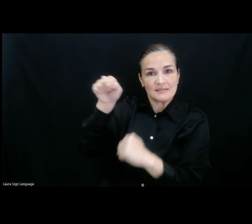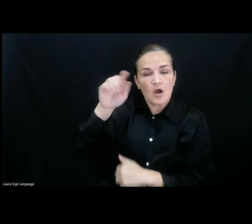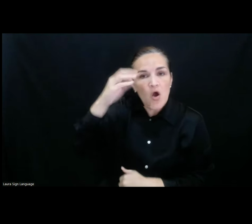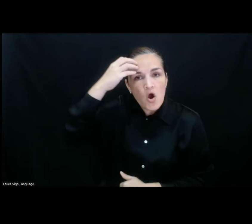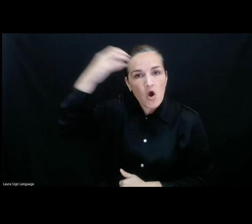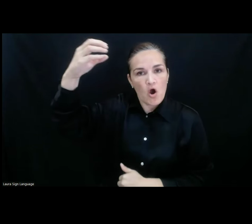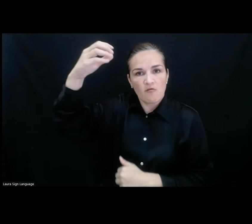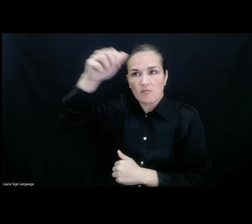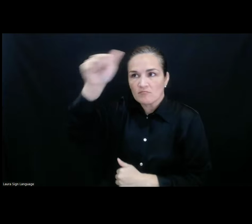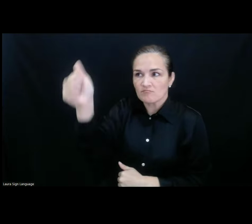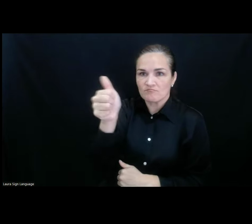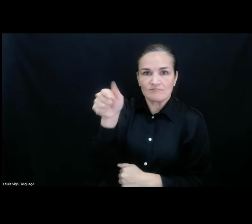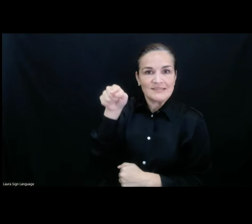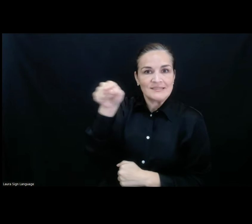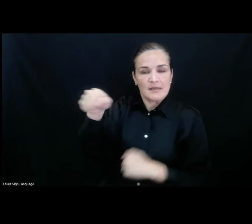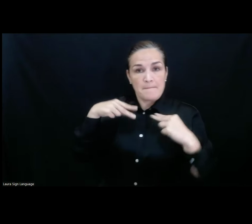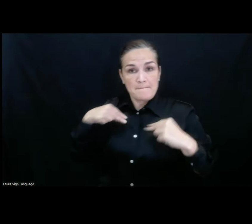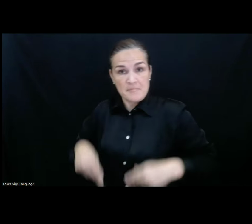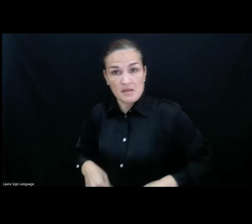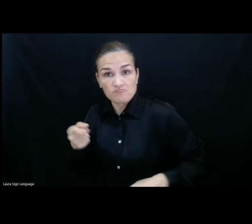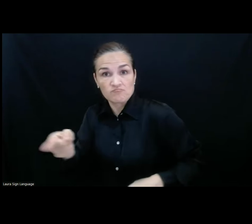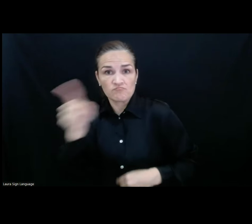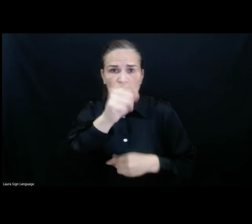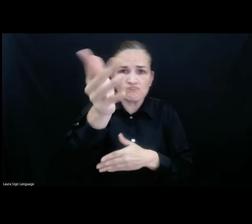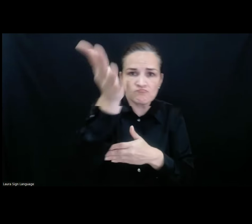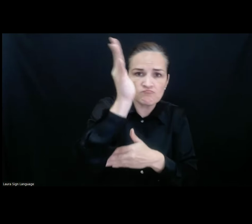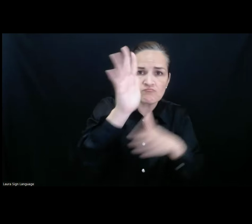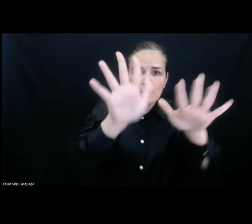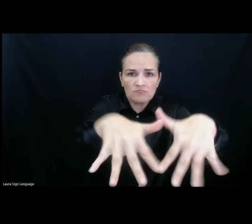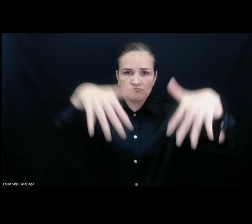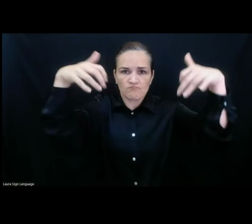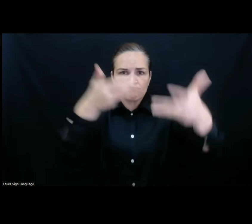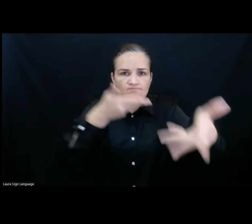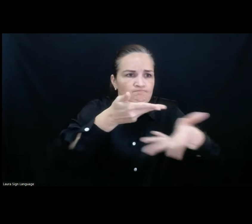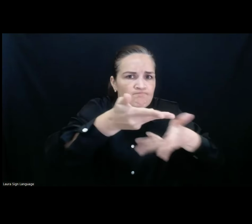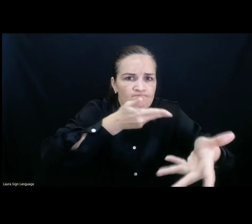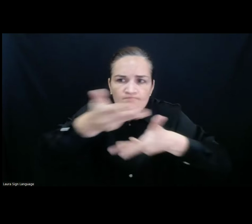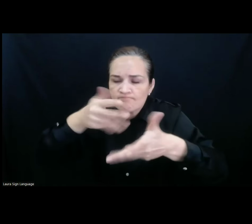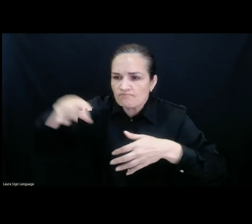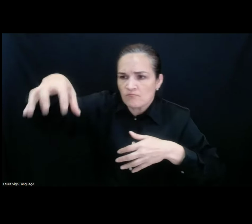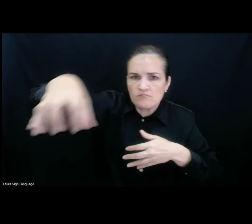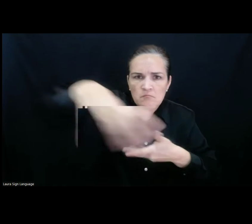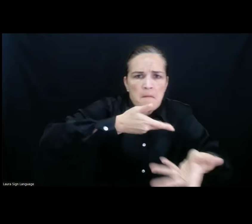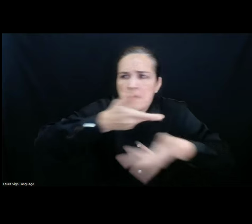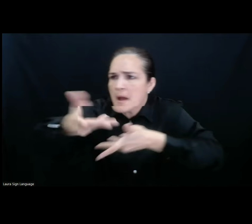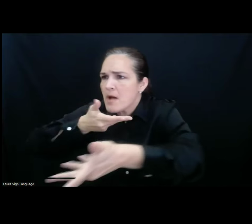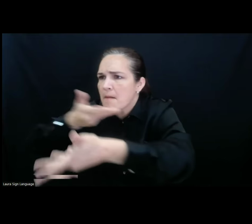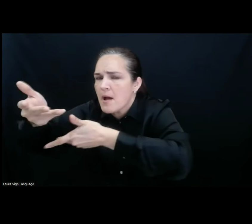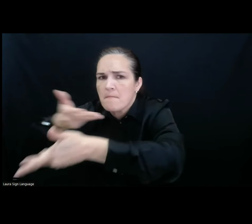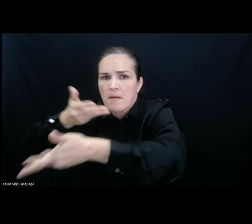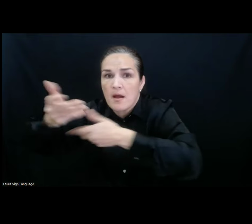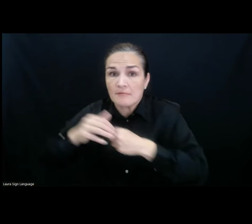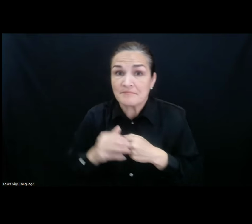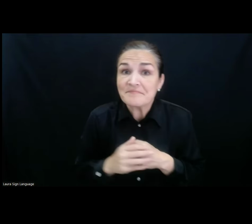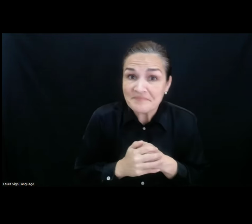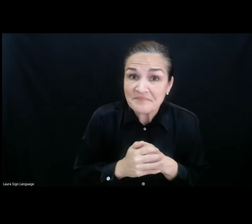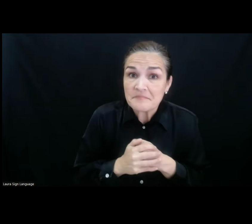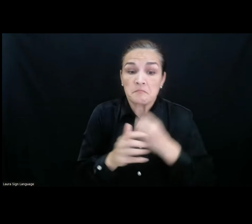stakeholders across different sectors. And number three, it also this comprehensive assessment helped us shift